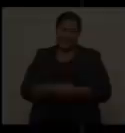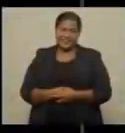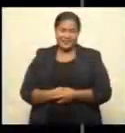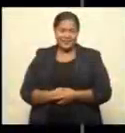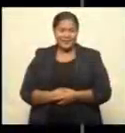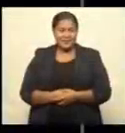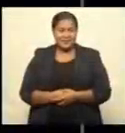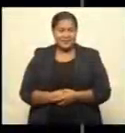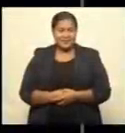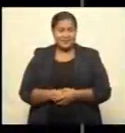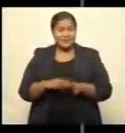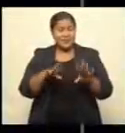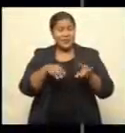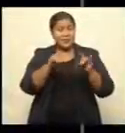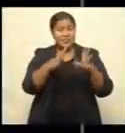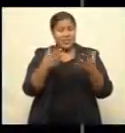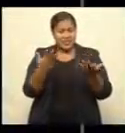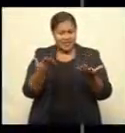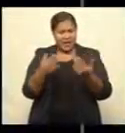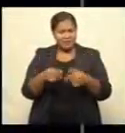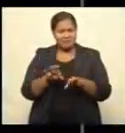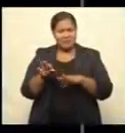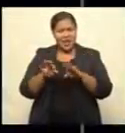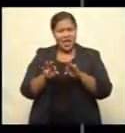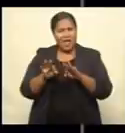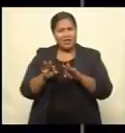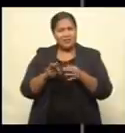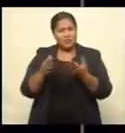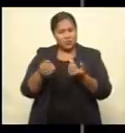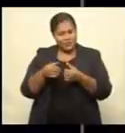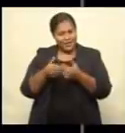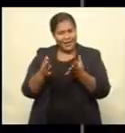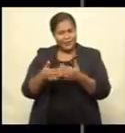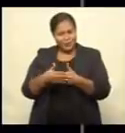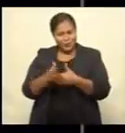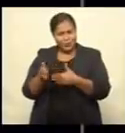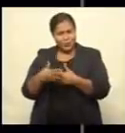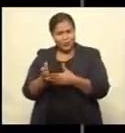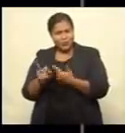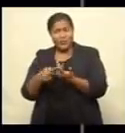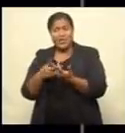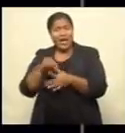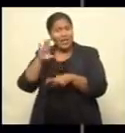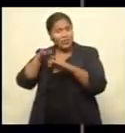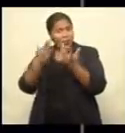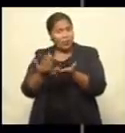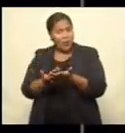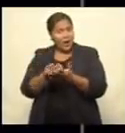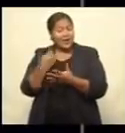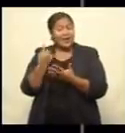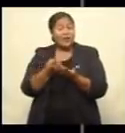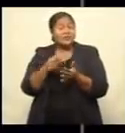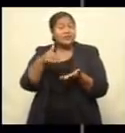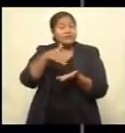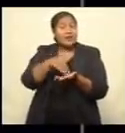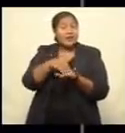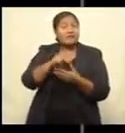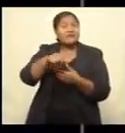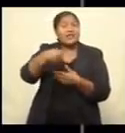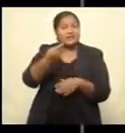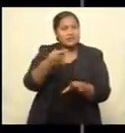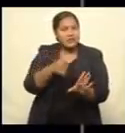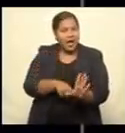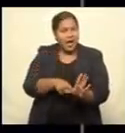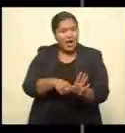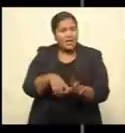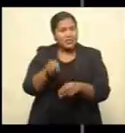force. Australia is sticking to plans to start reopening to the rest of the world only from the middle of next year. Officials are